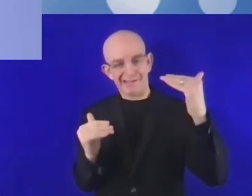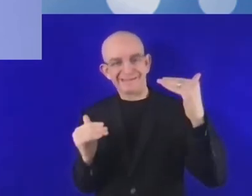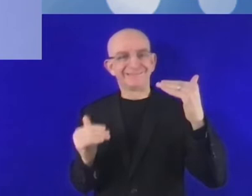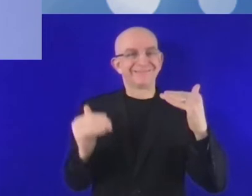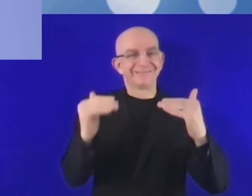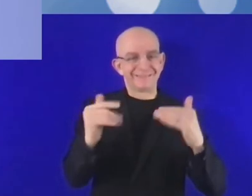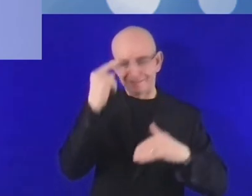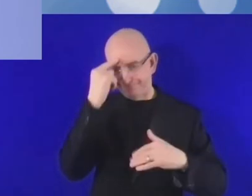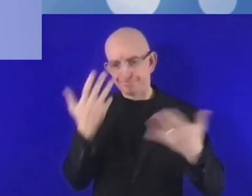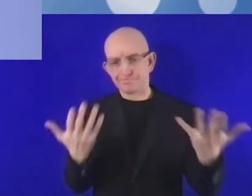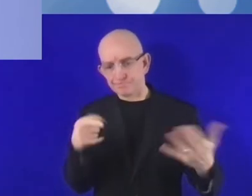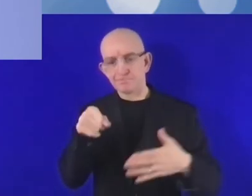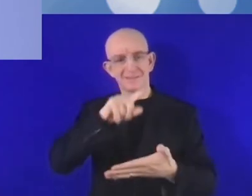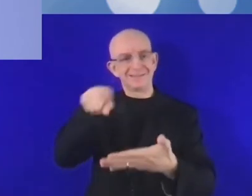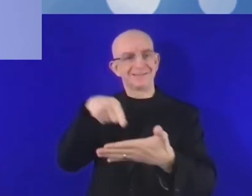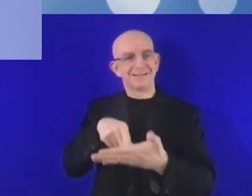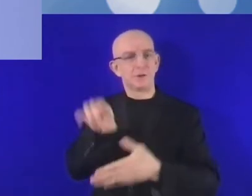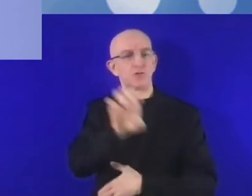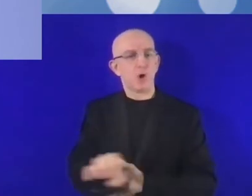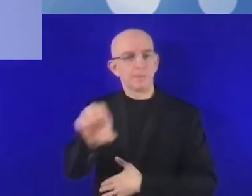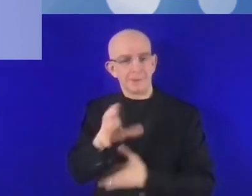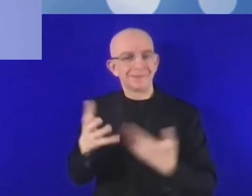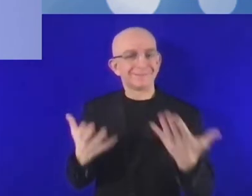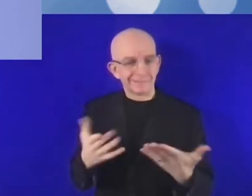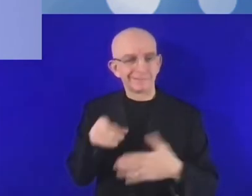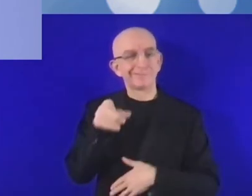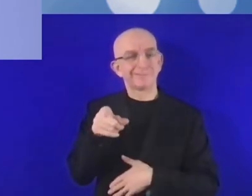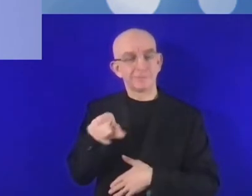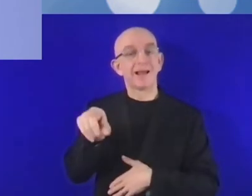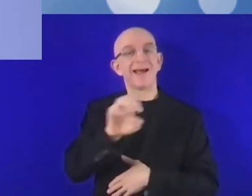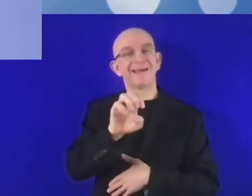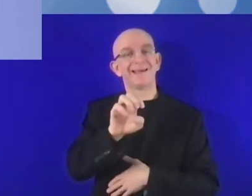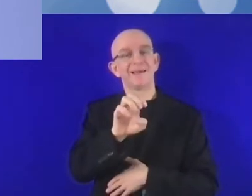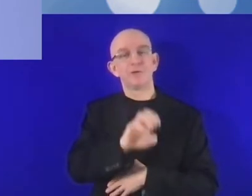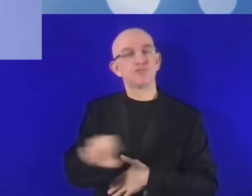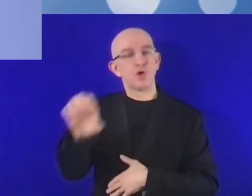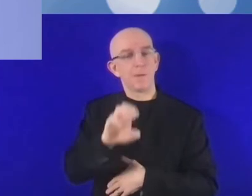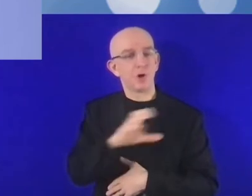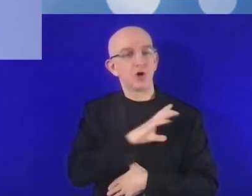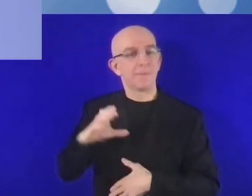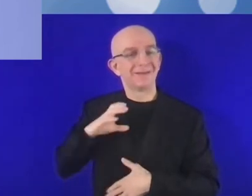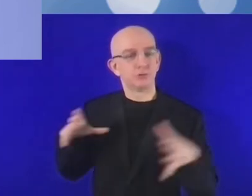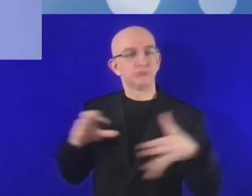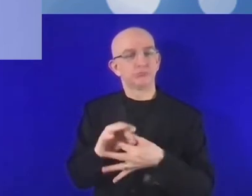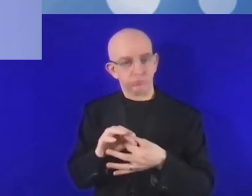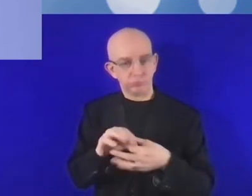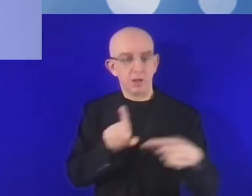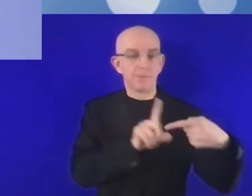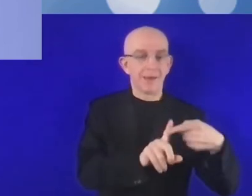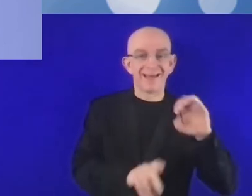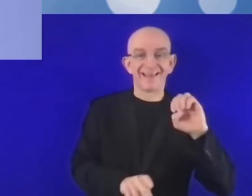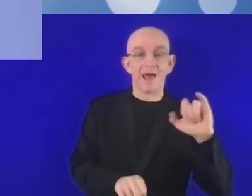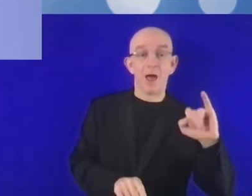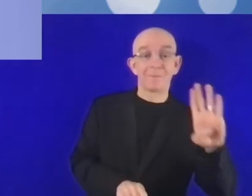with the eib group ebrd and world bank group have launched digital